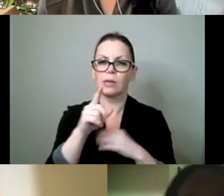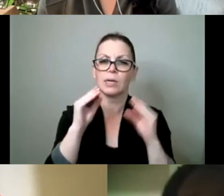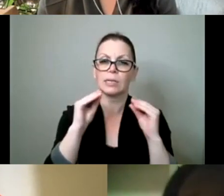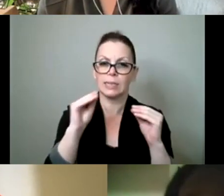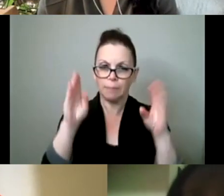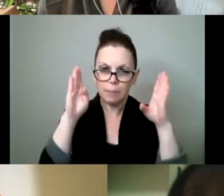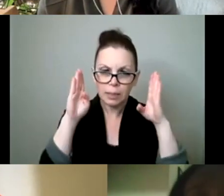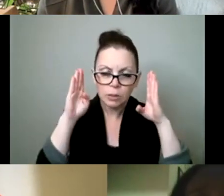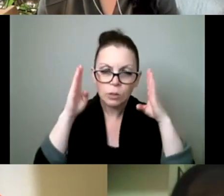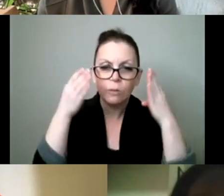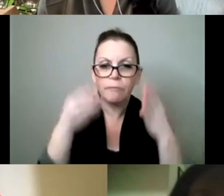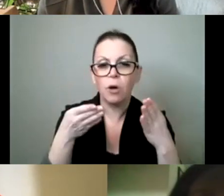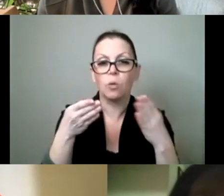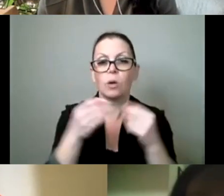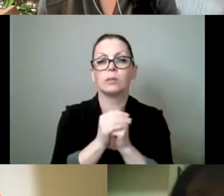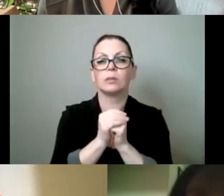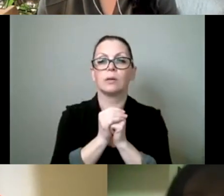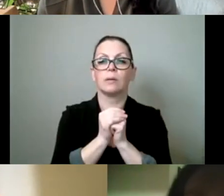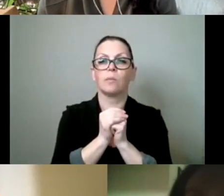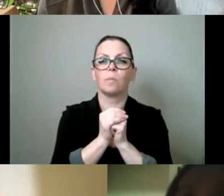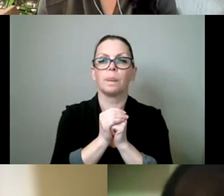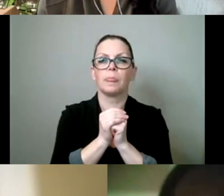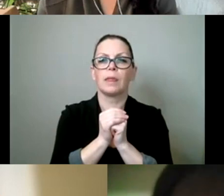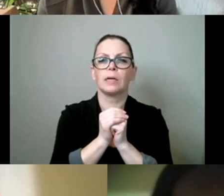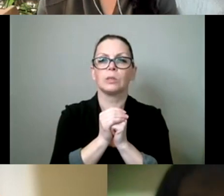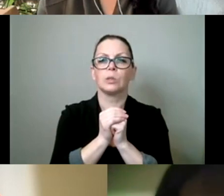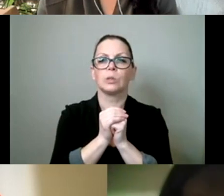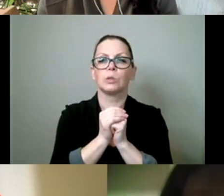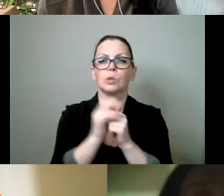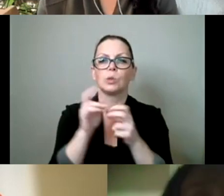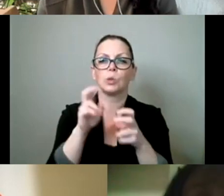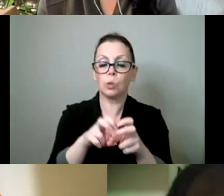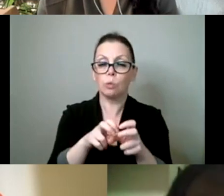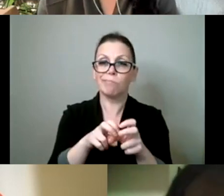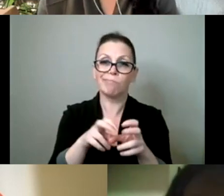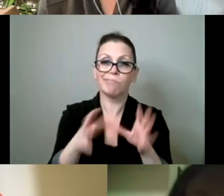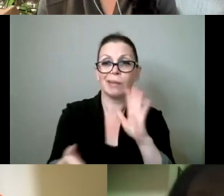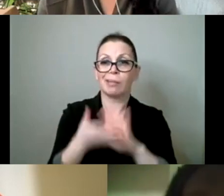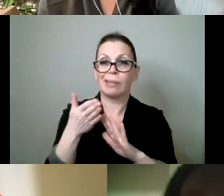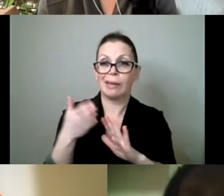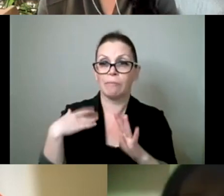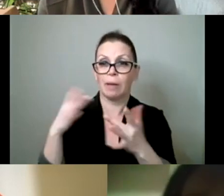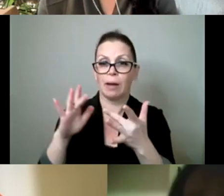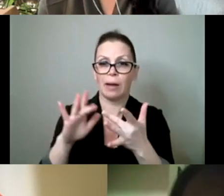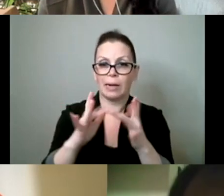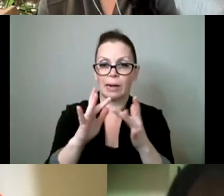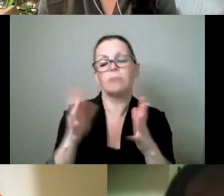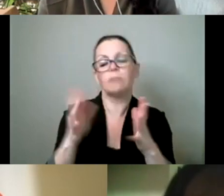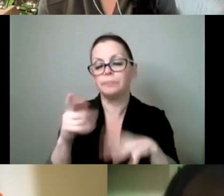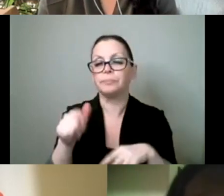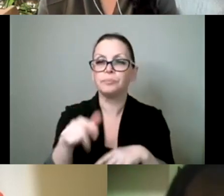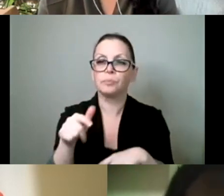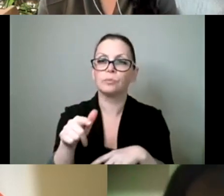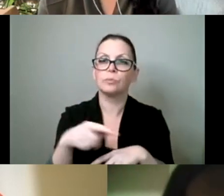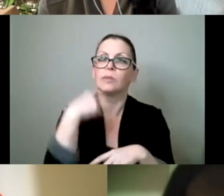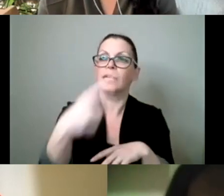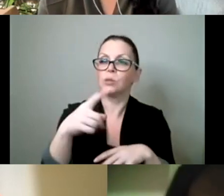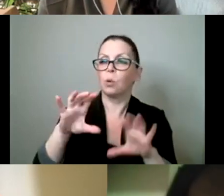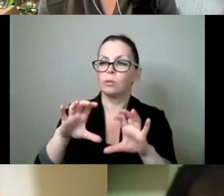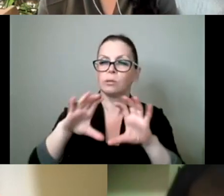with Nasreen to, you know, go outside your network and, you know, hire people who are